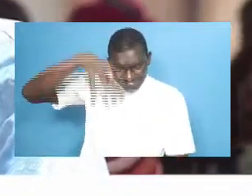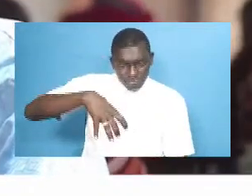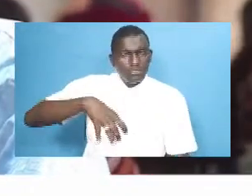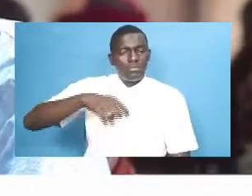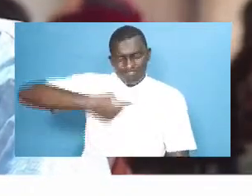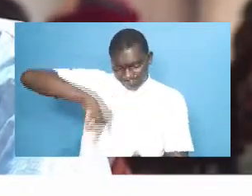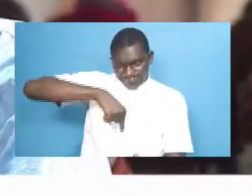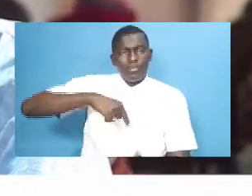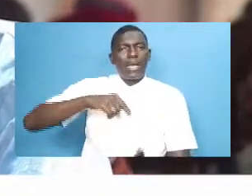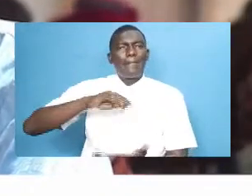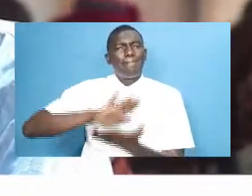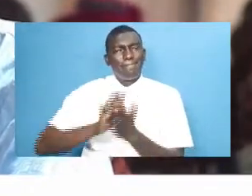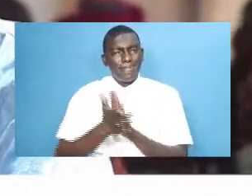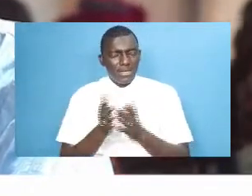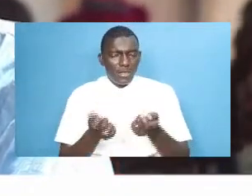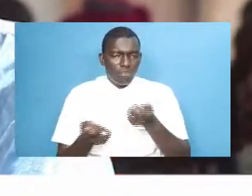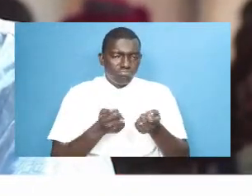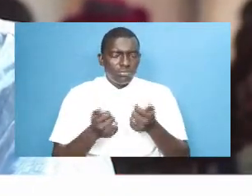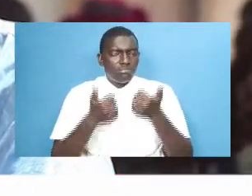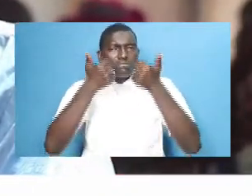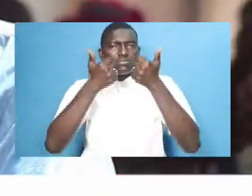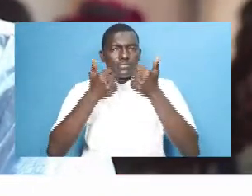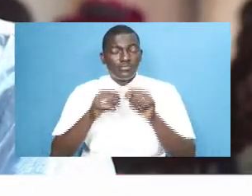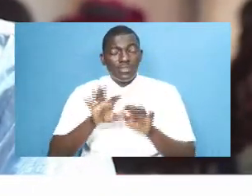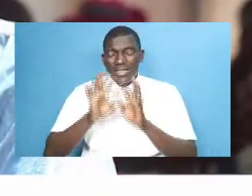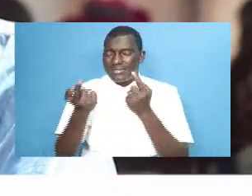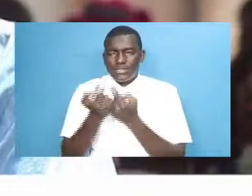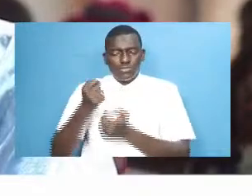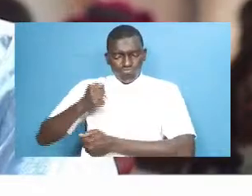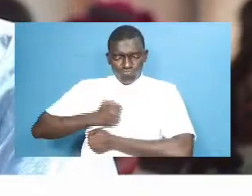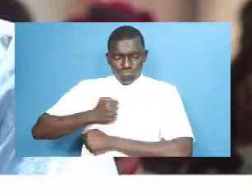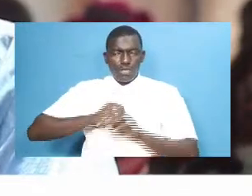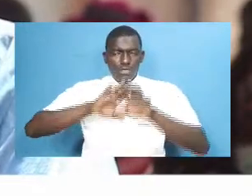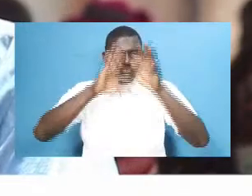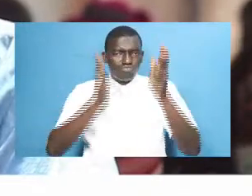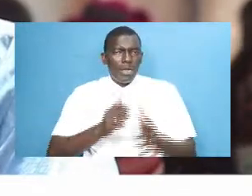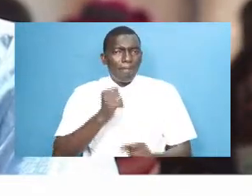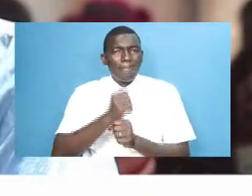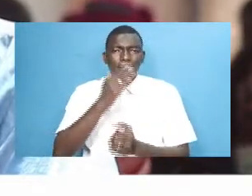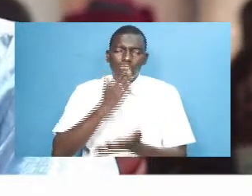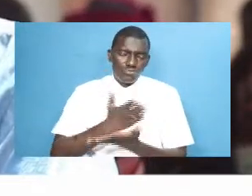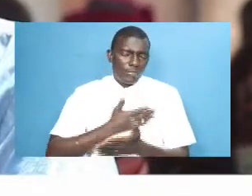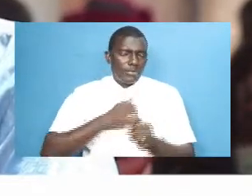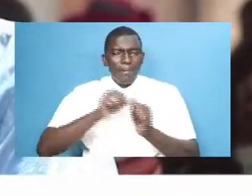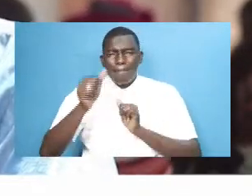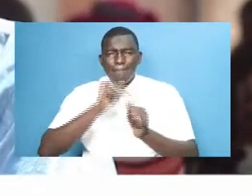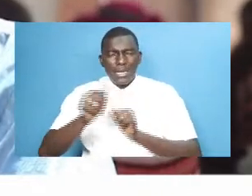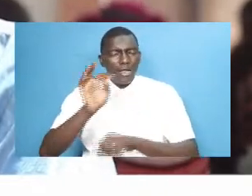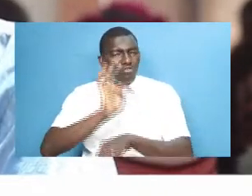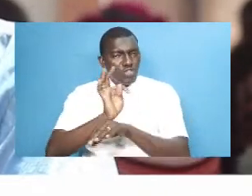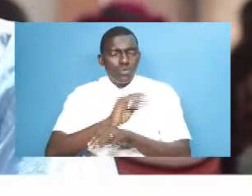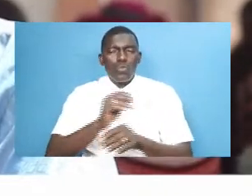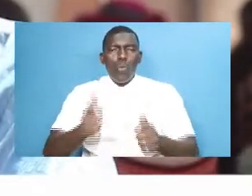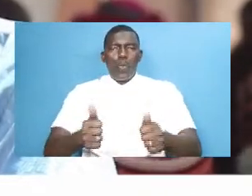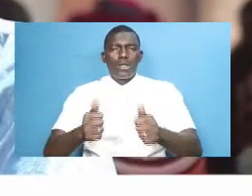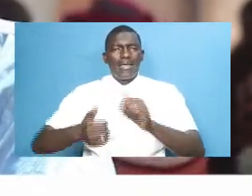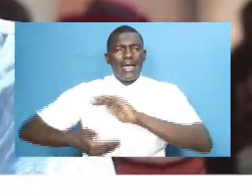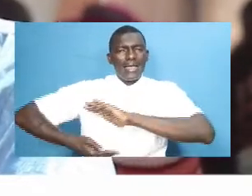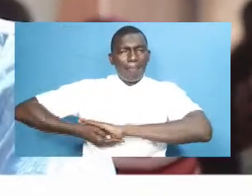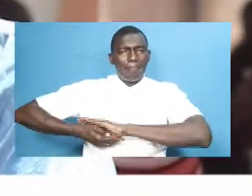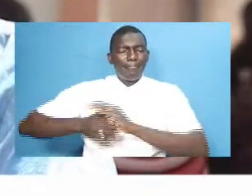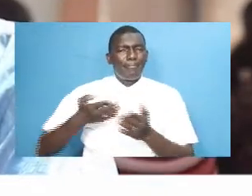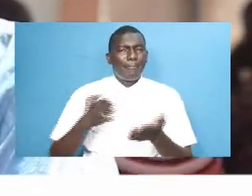and robust management and security structures, ensuring a better functioning and well-kept